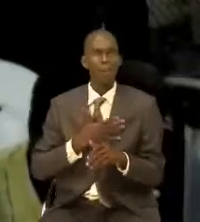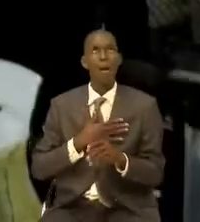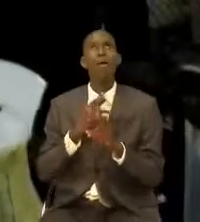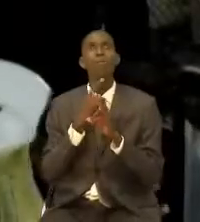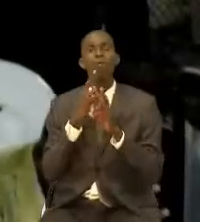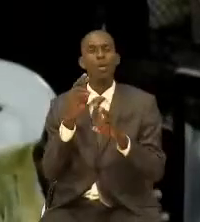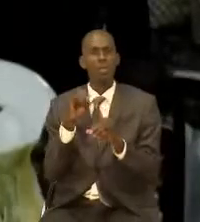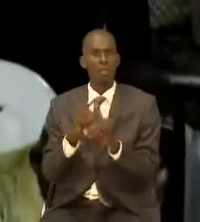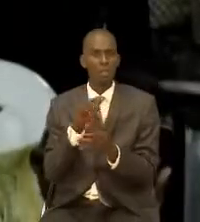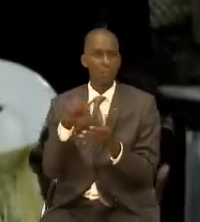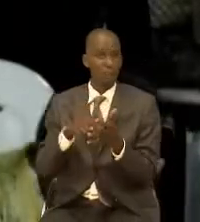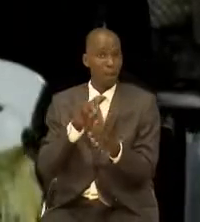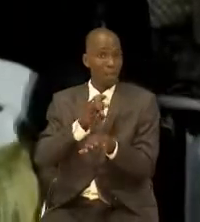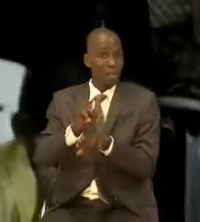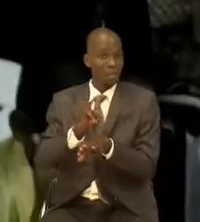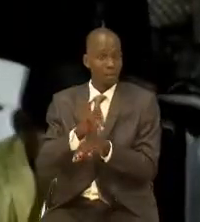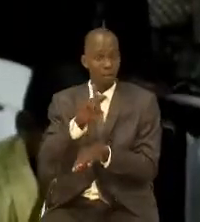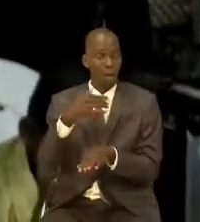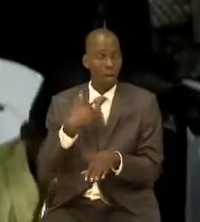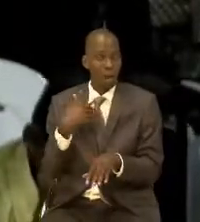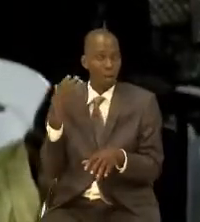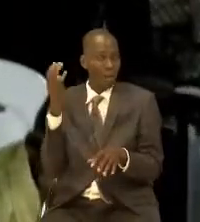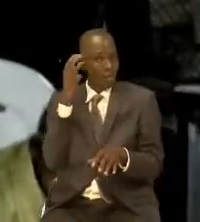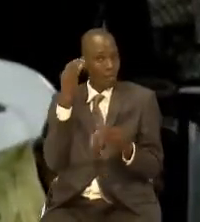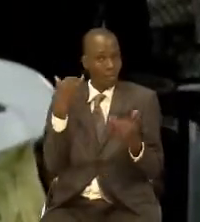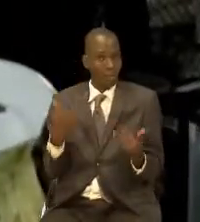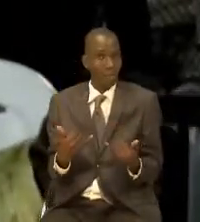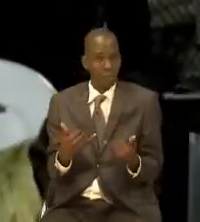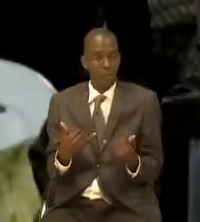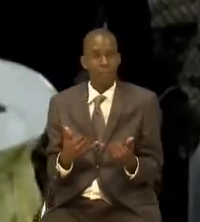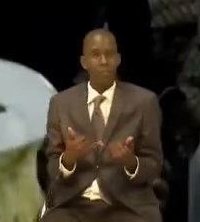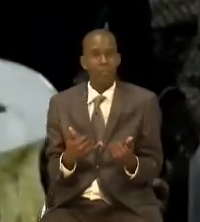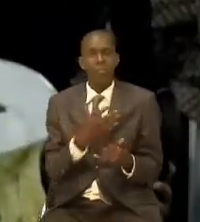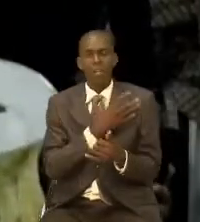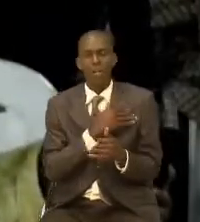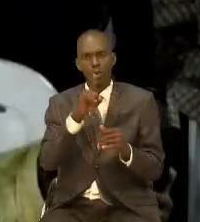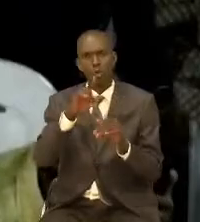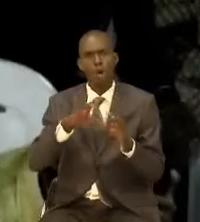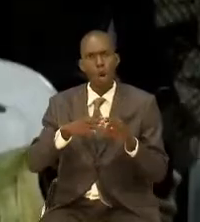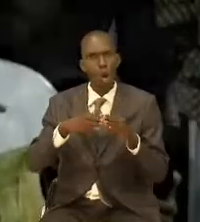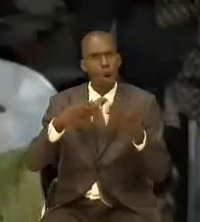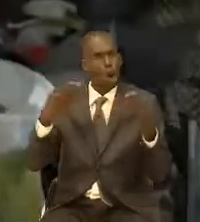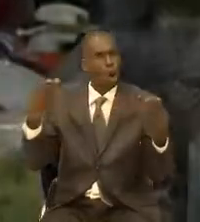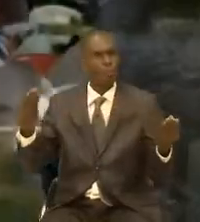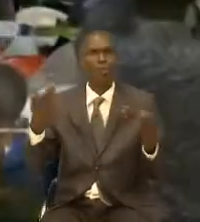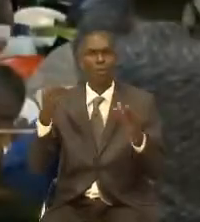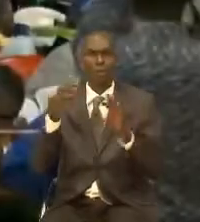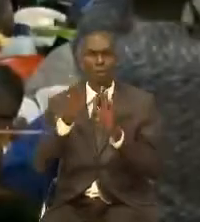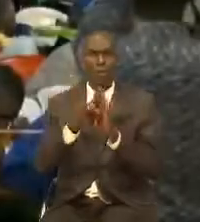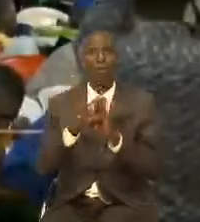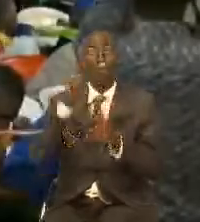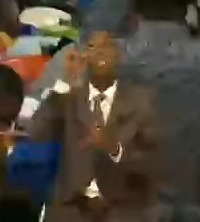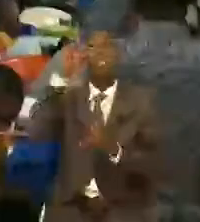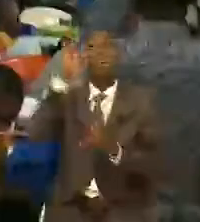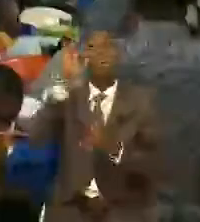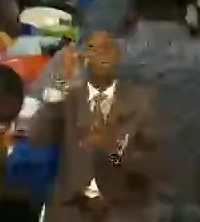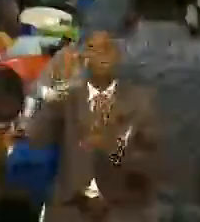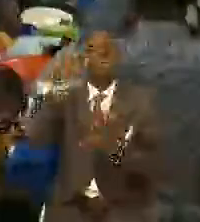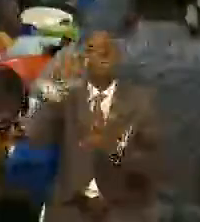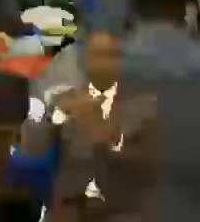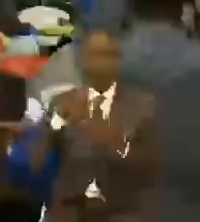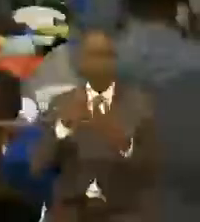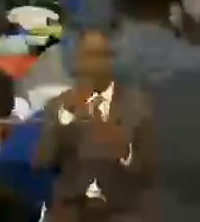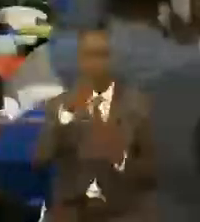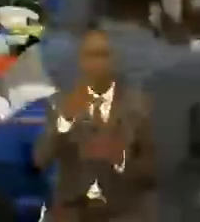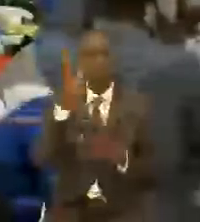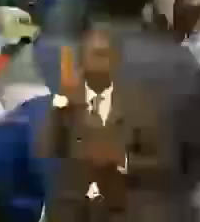voice if anyone hears my voice and he opens the door i will come into him i was up within fellowship